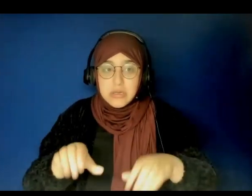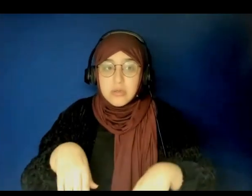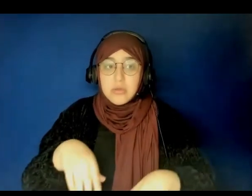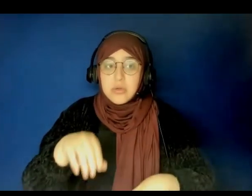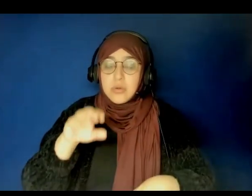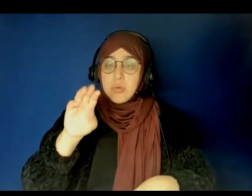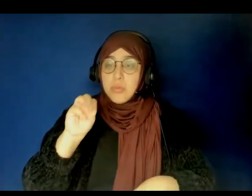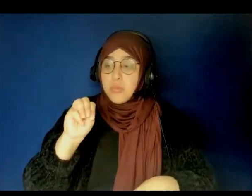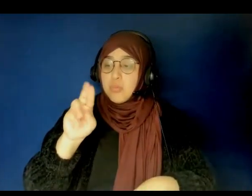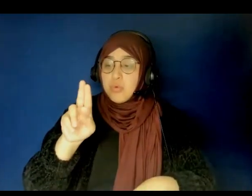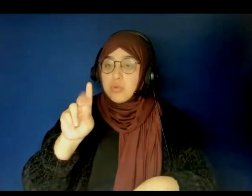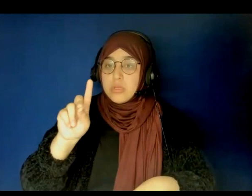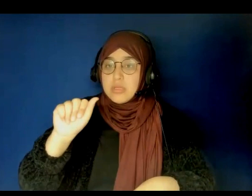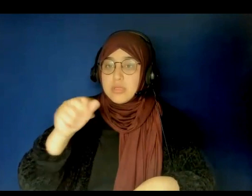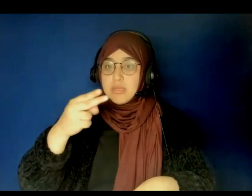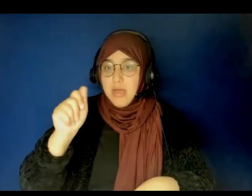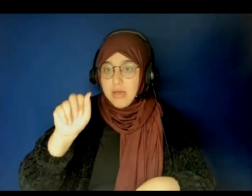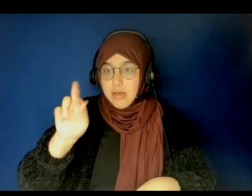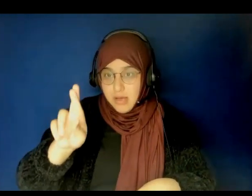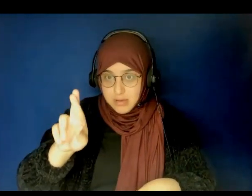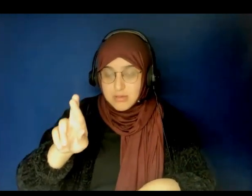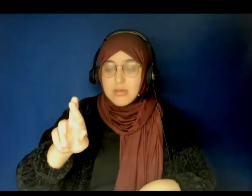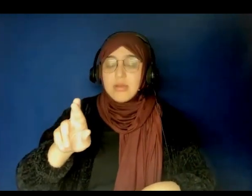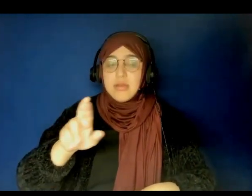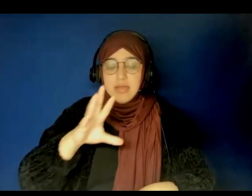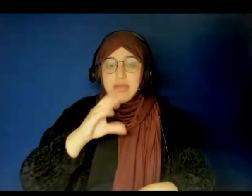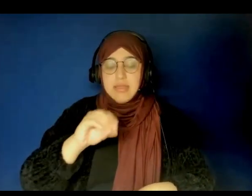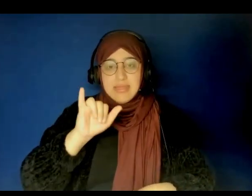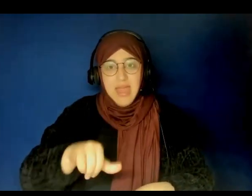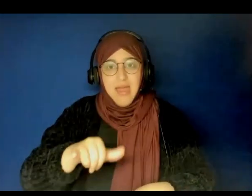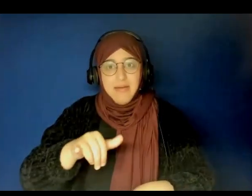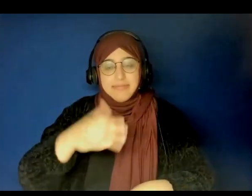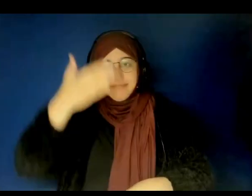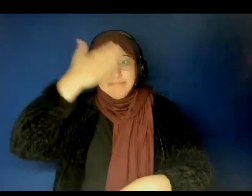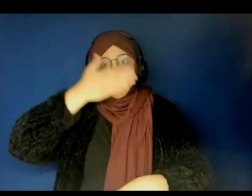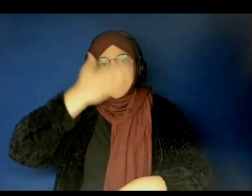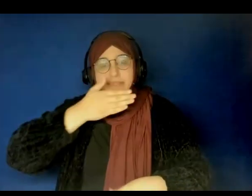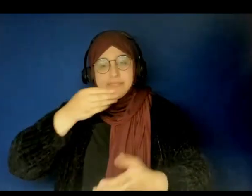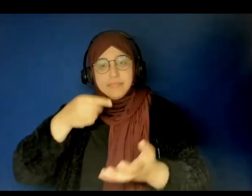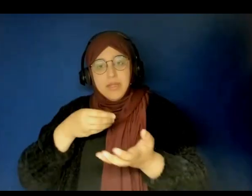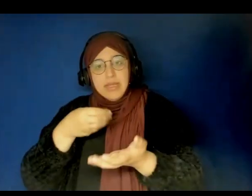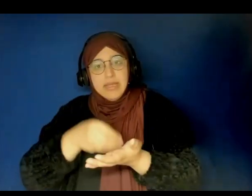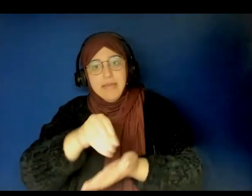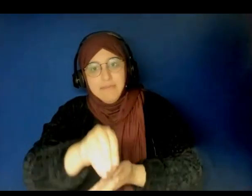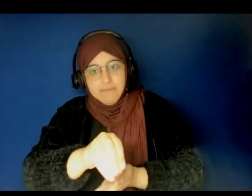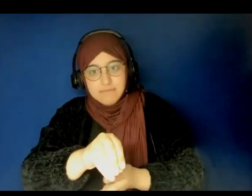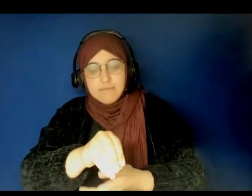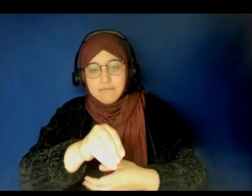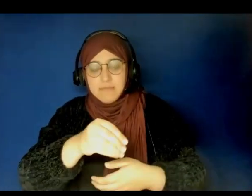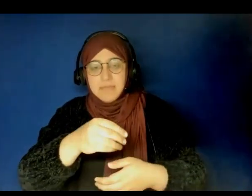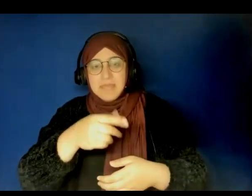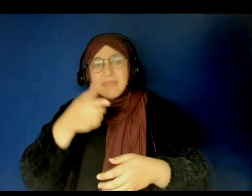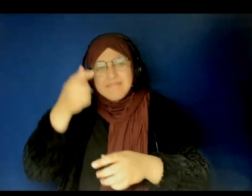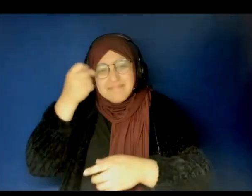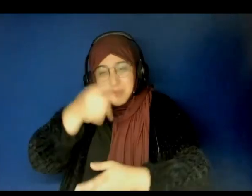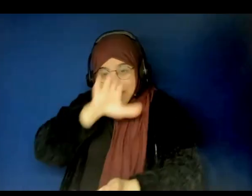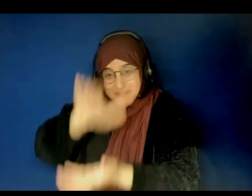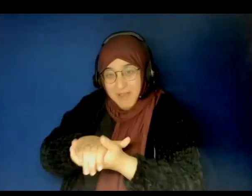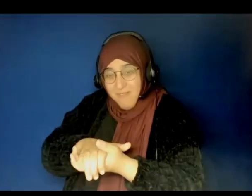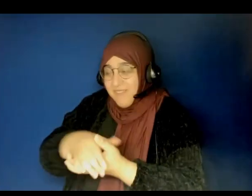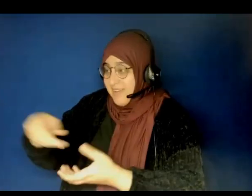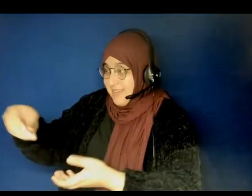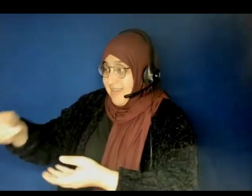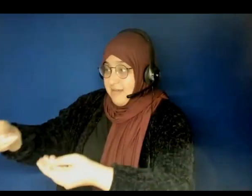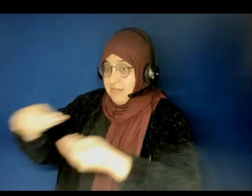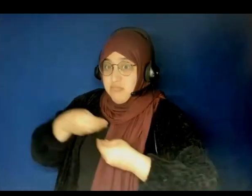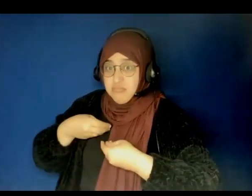upfront part of the mahar, of the bride purse, and a delayed or paid later part of the bride purse, then that part